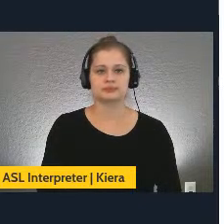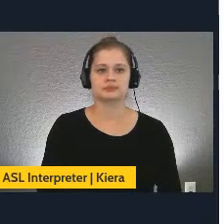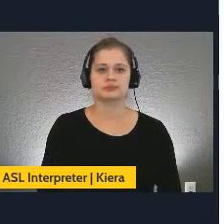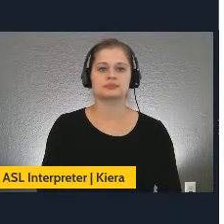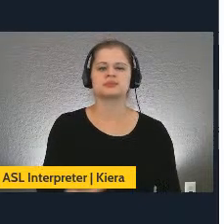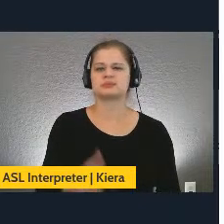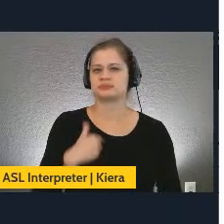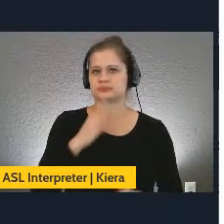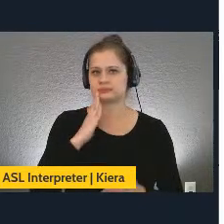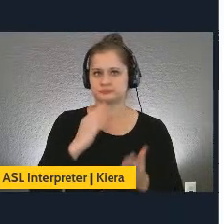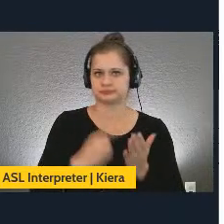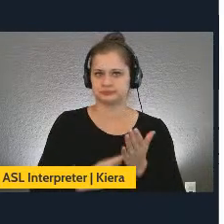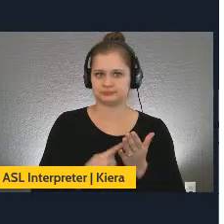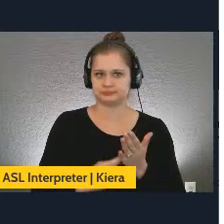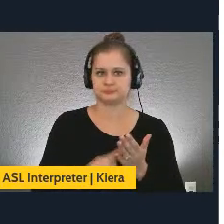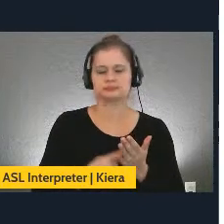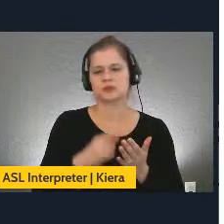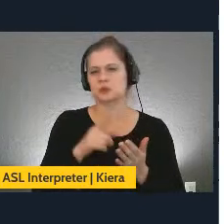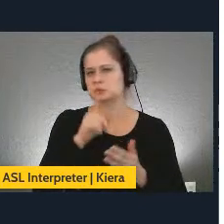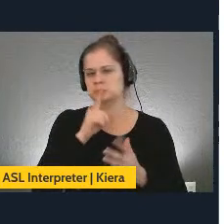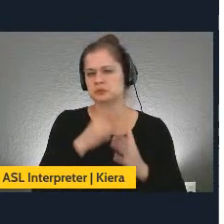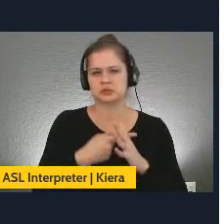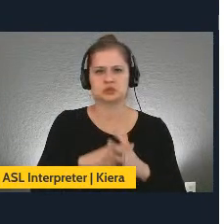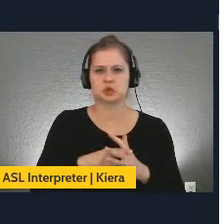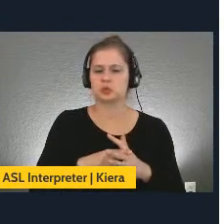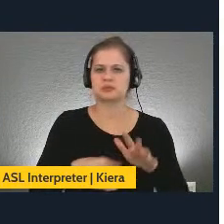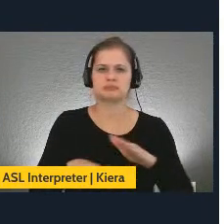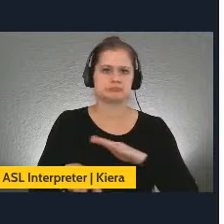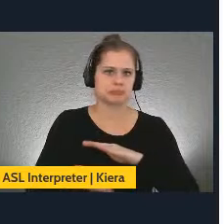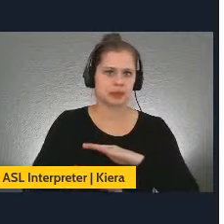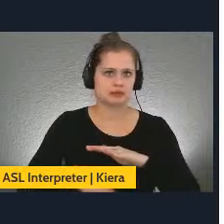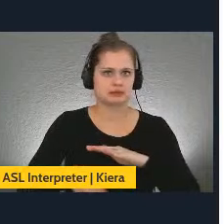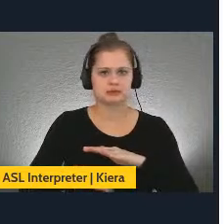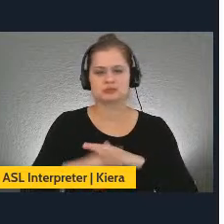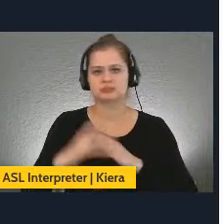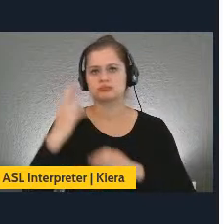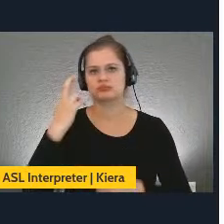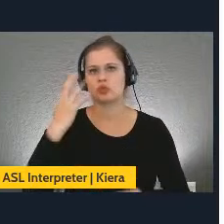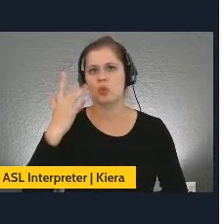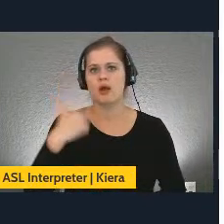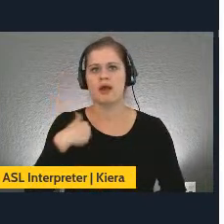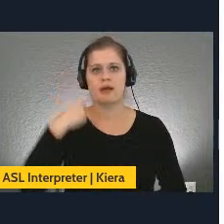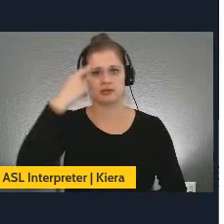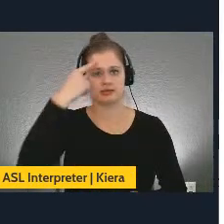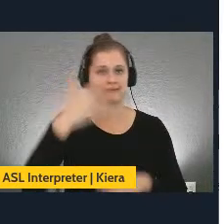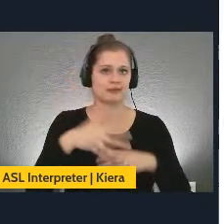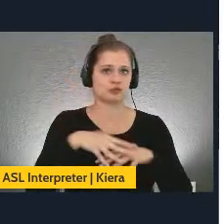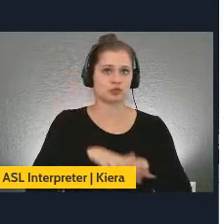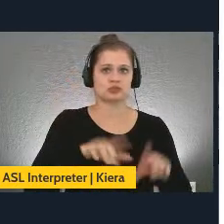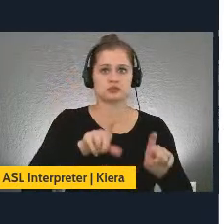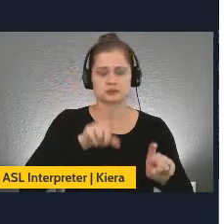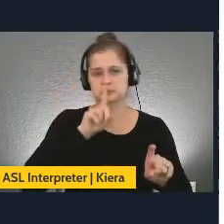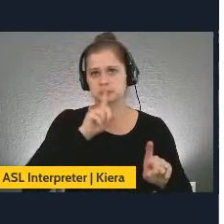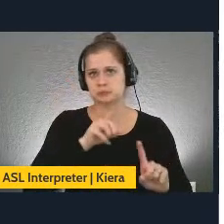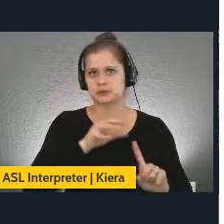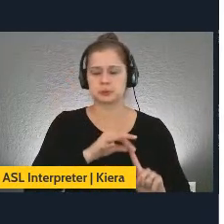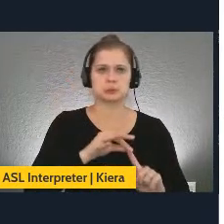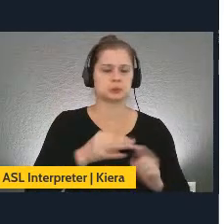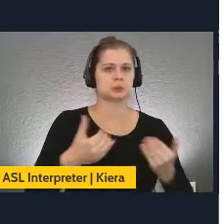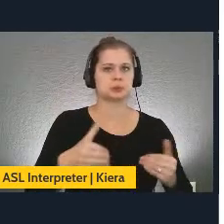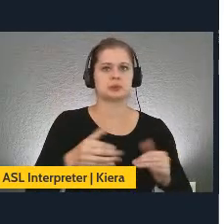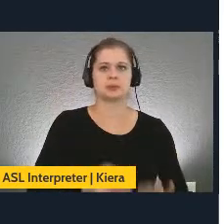going to start with the basics on why I think integration testing is especially important in